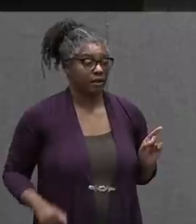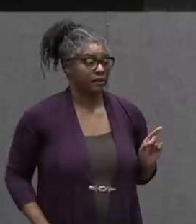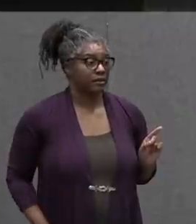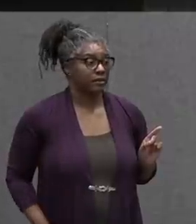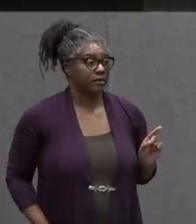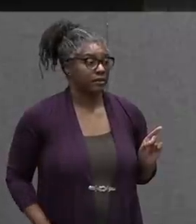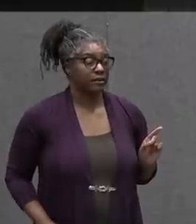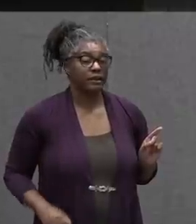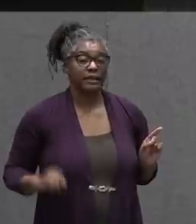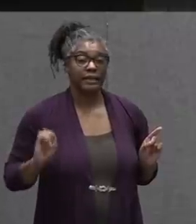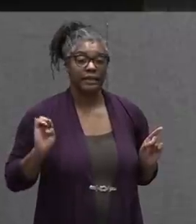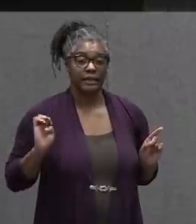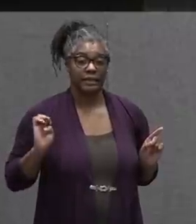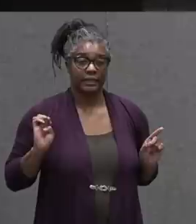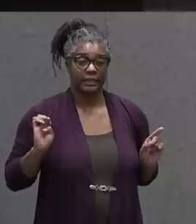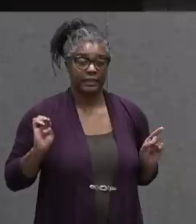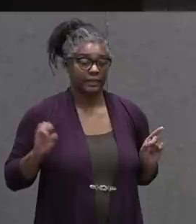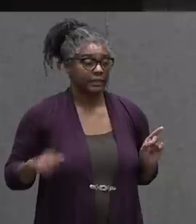E,